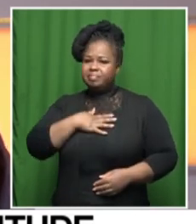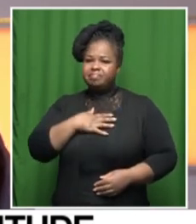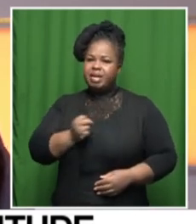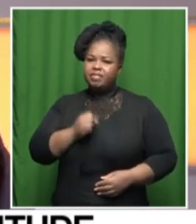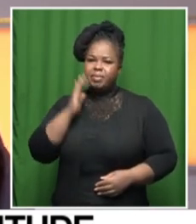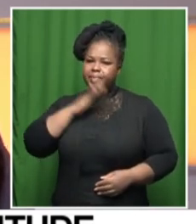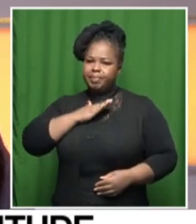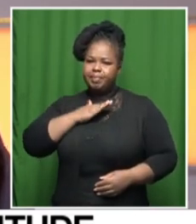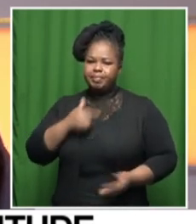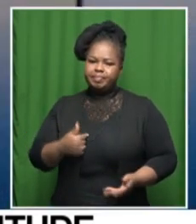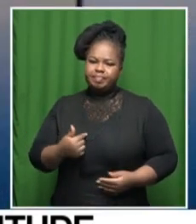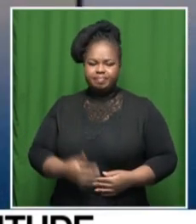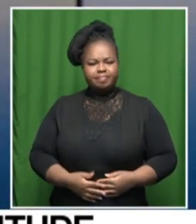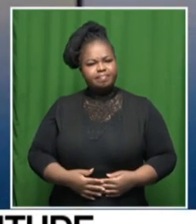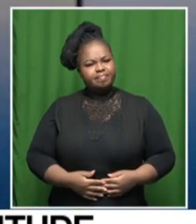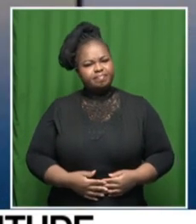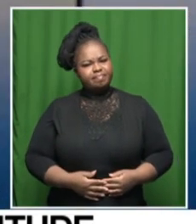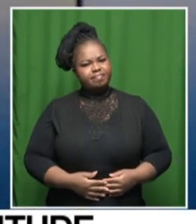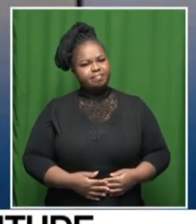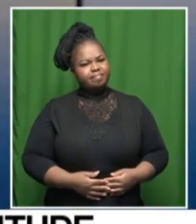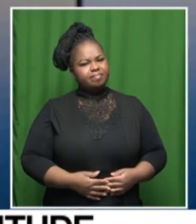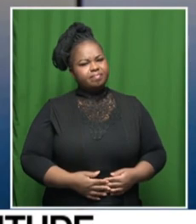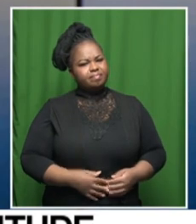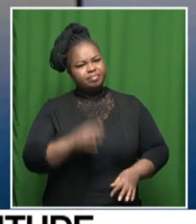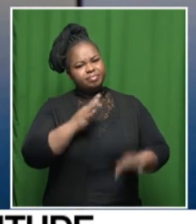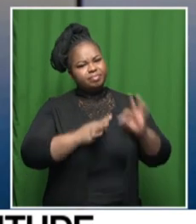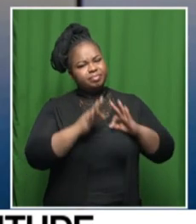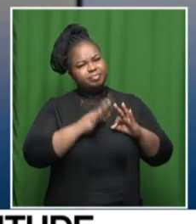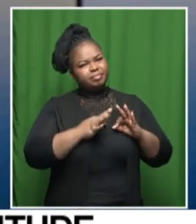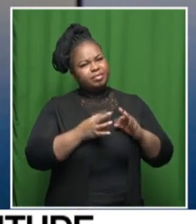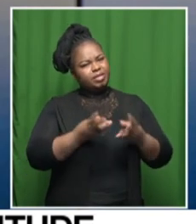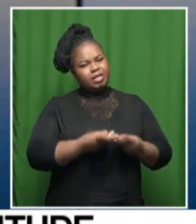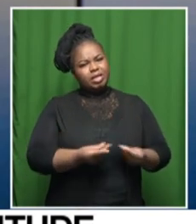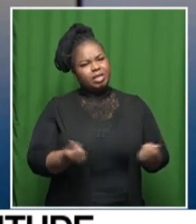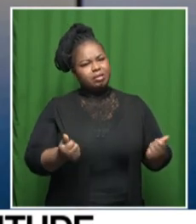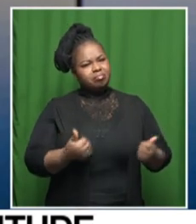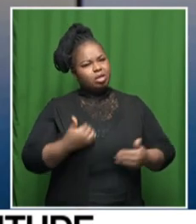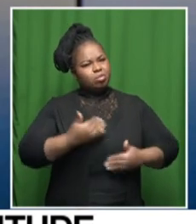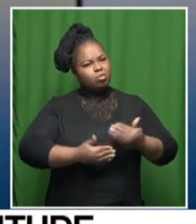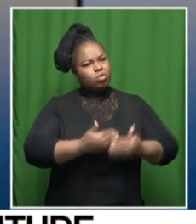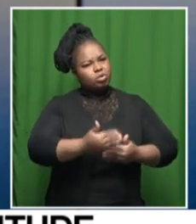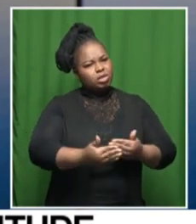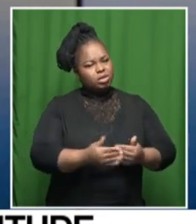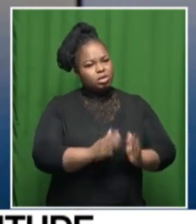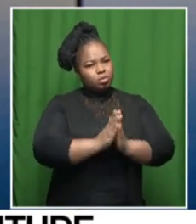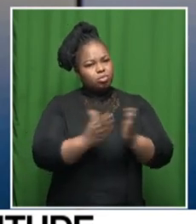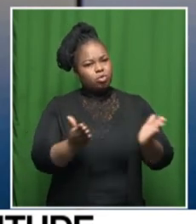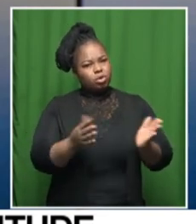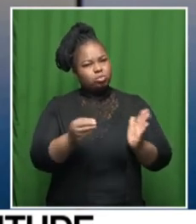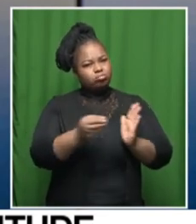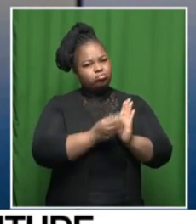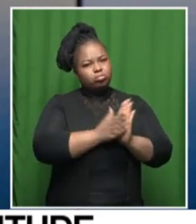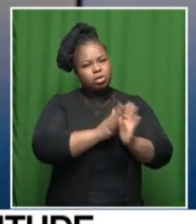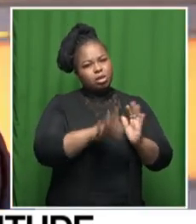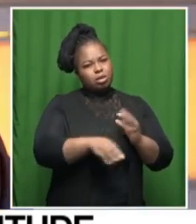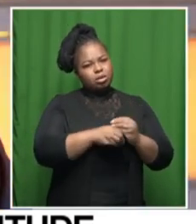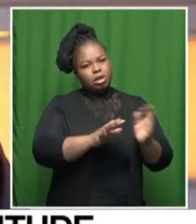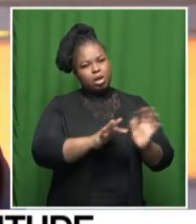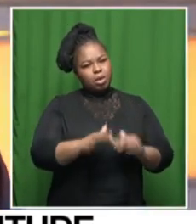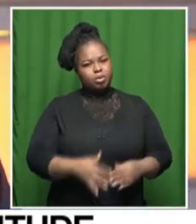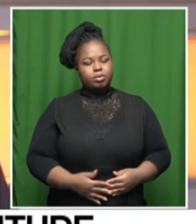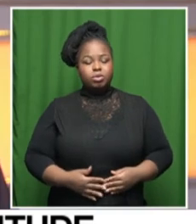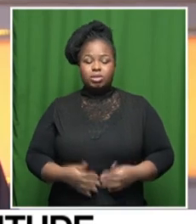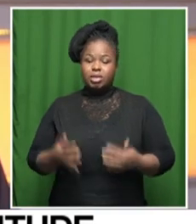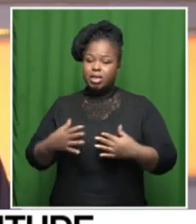it. Talk to us about the healing process and how this book played a role in your healing process. The